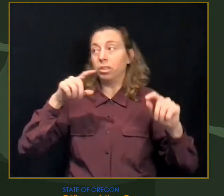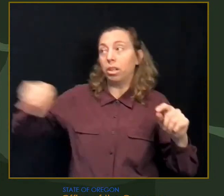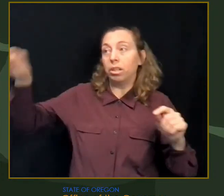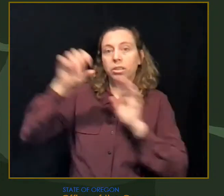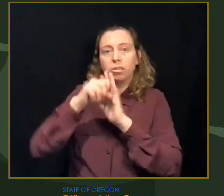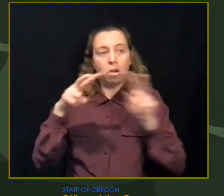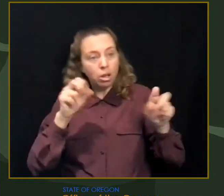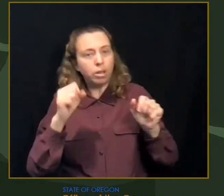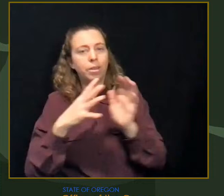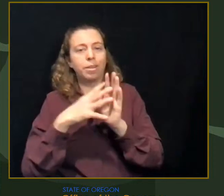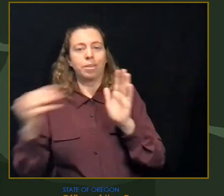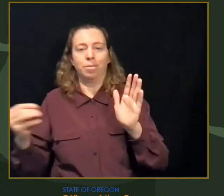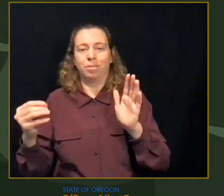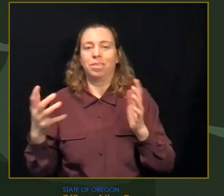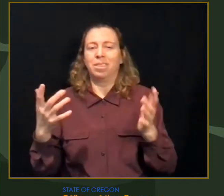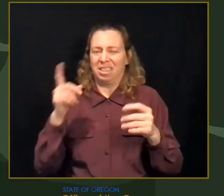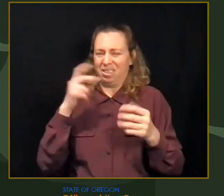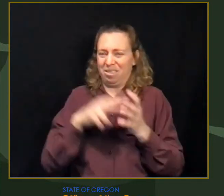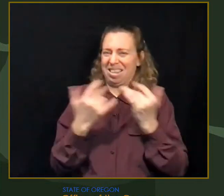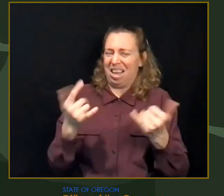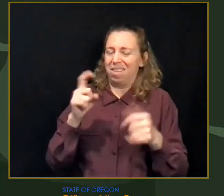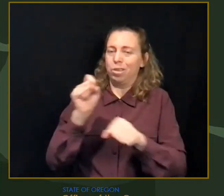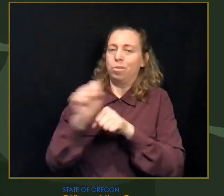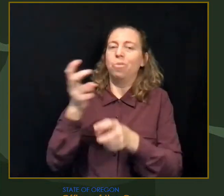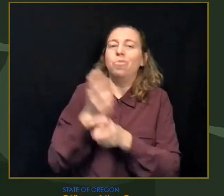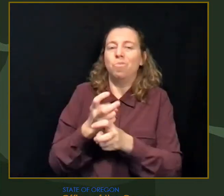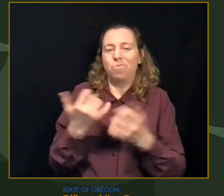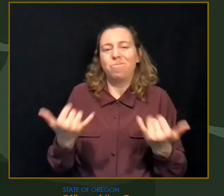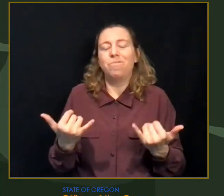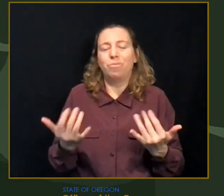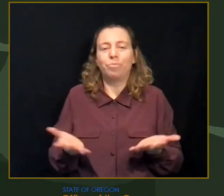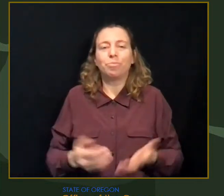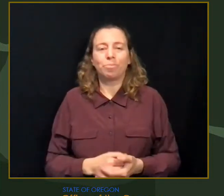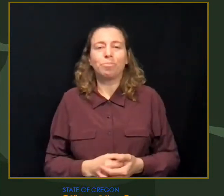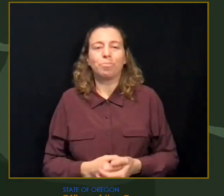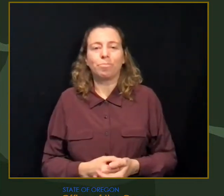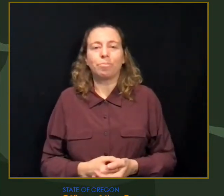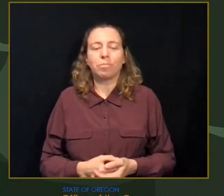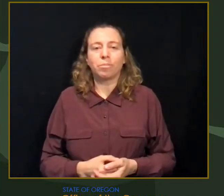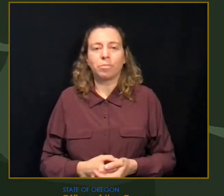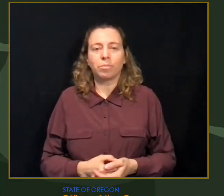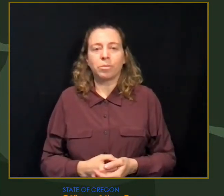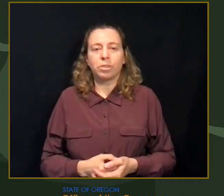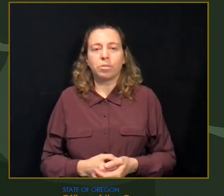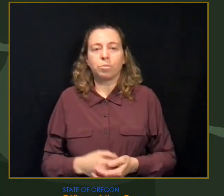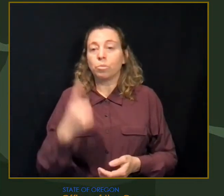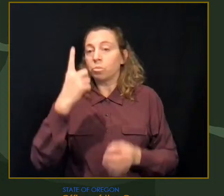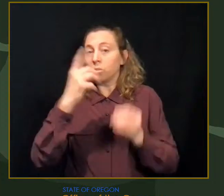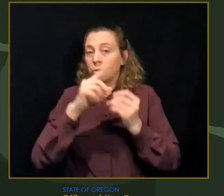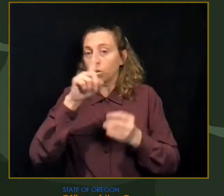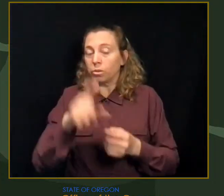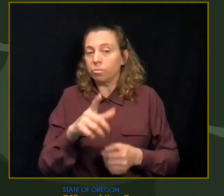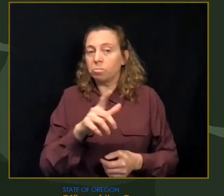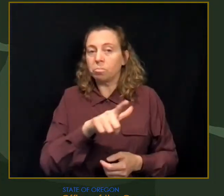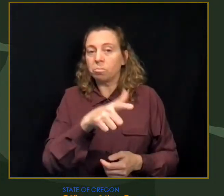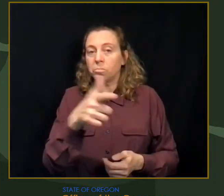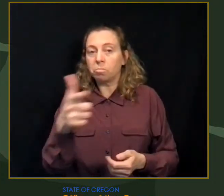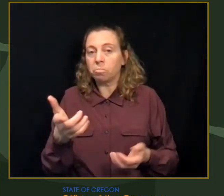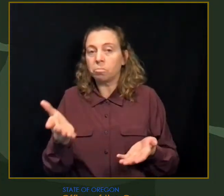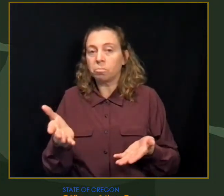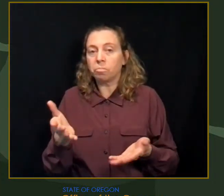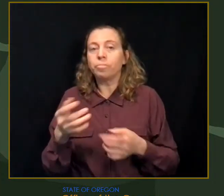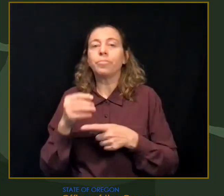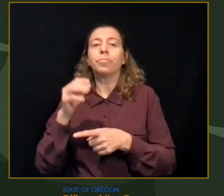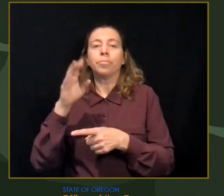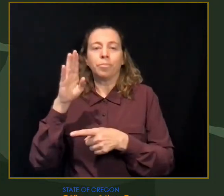Thank you, Ivy. Thank you. We'll go next. We have time for one last question, so we'll go next to Ben Botkin with the Lund Report. Go